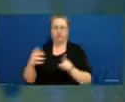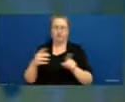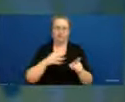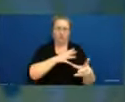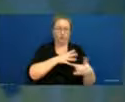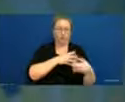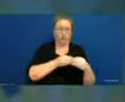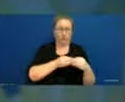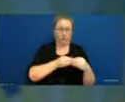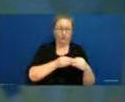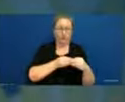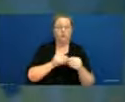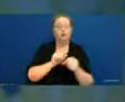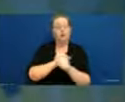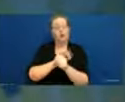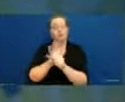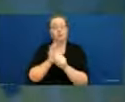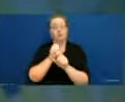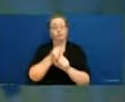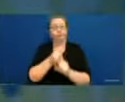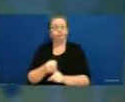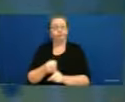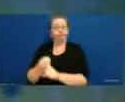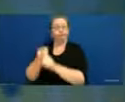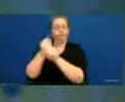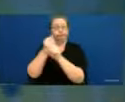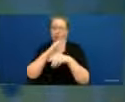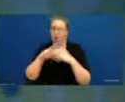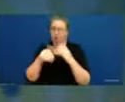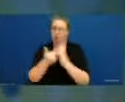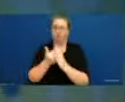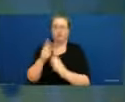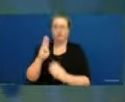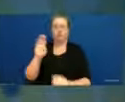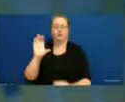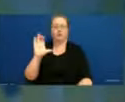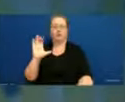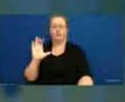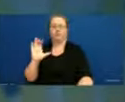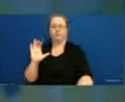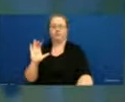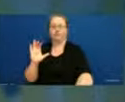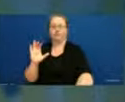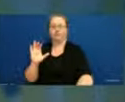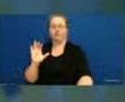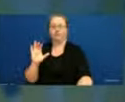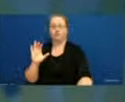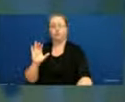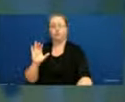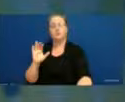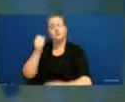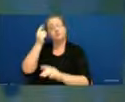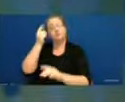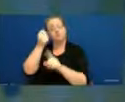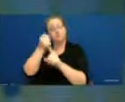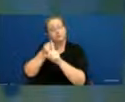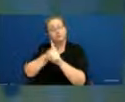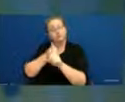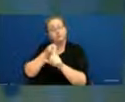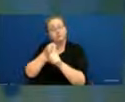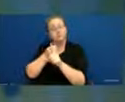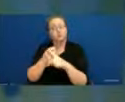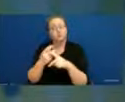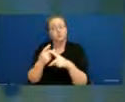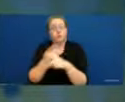as you can see, the pandemic, as we know, has affected every area of the province, but